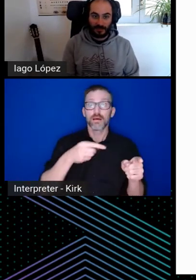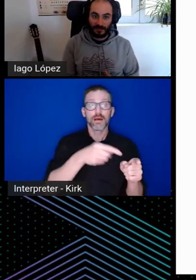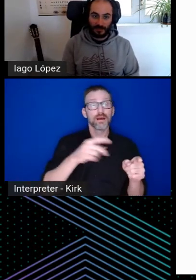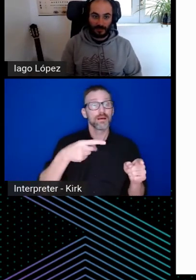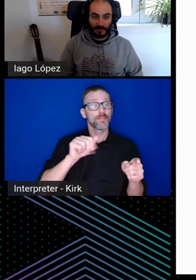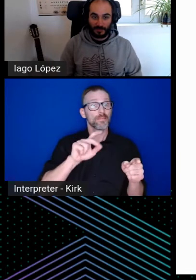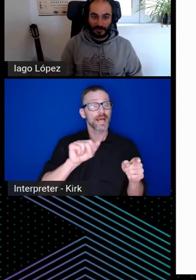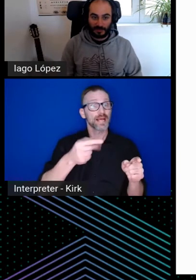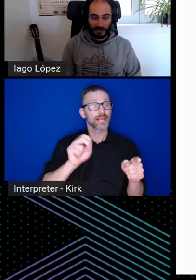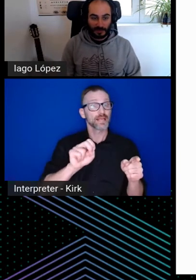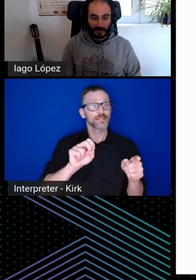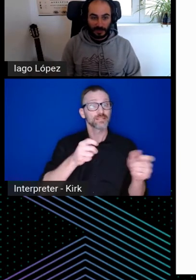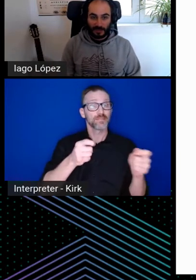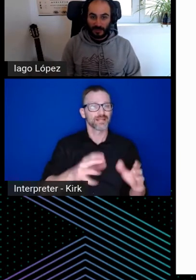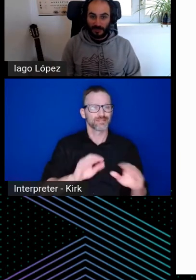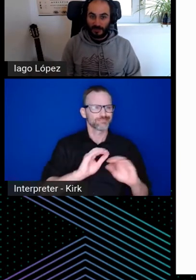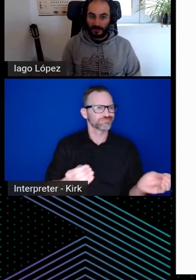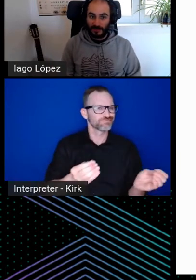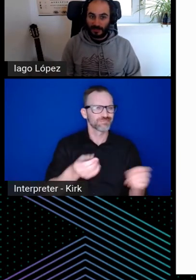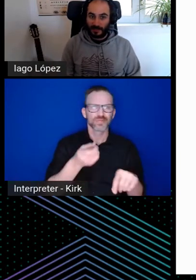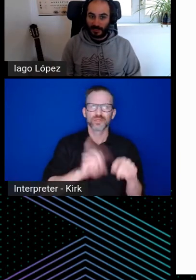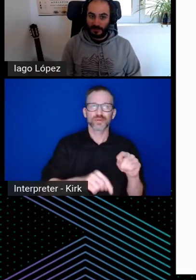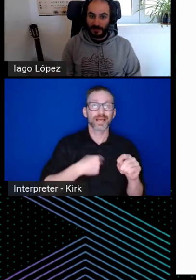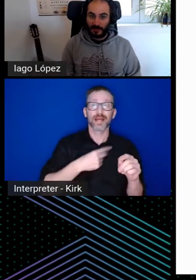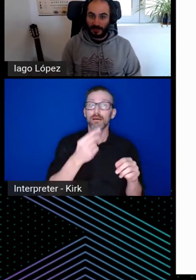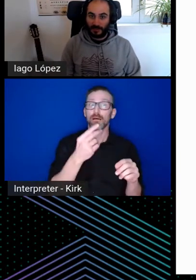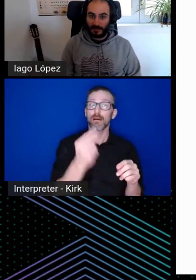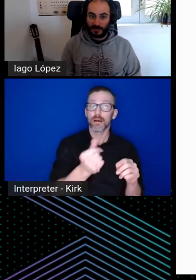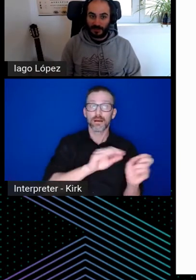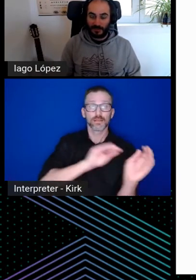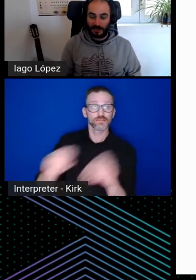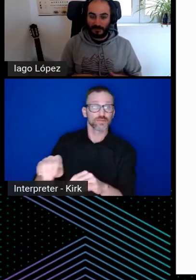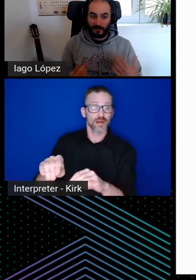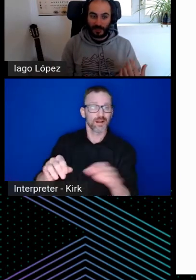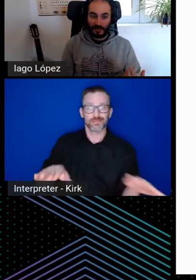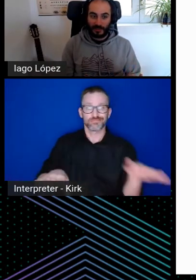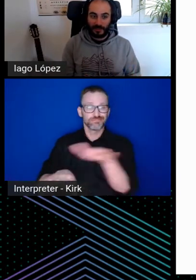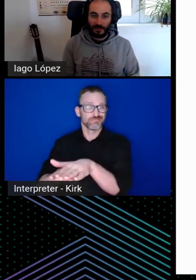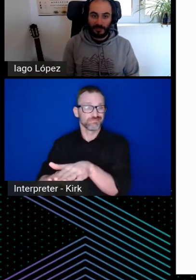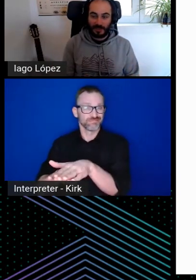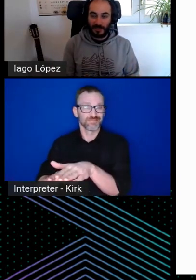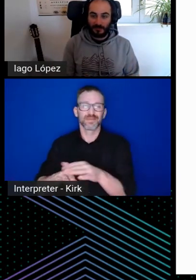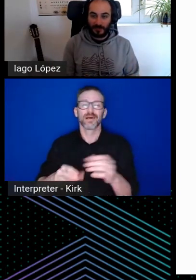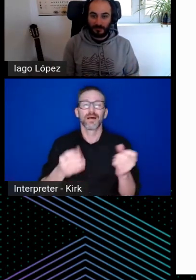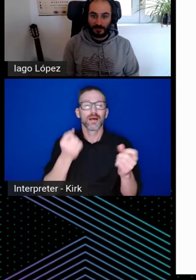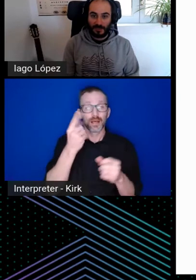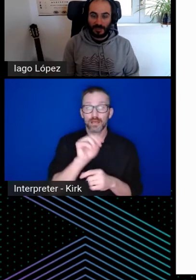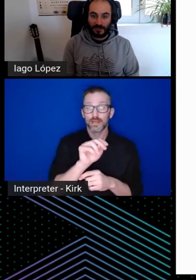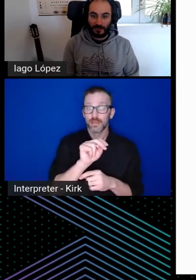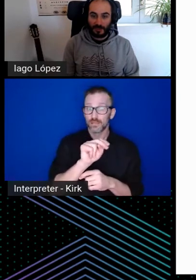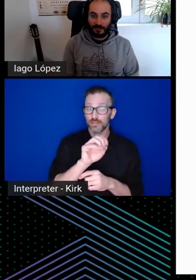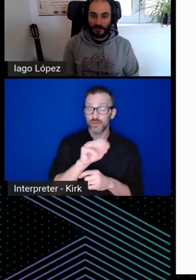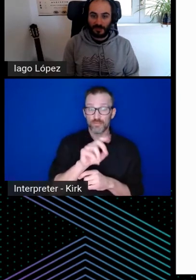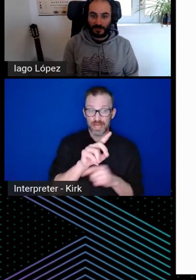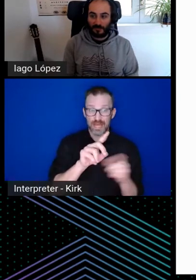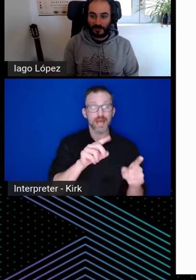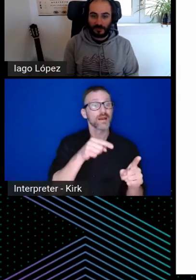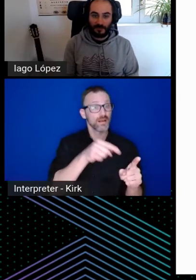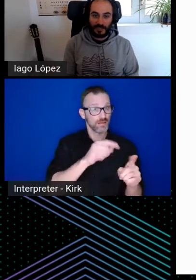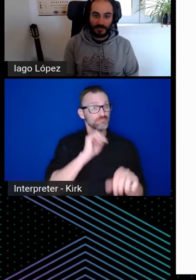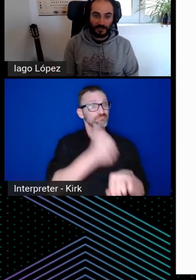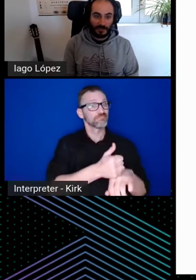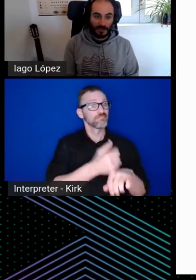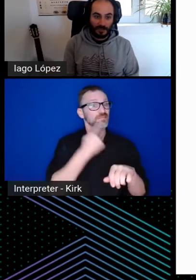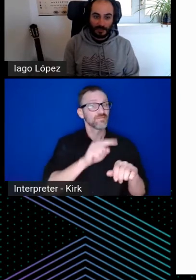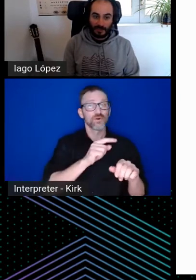apt install Nomad. And yeah, actually Nomad is not made for running in containers, which would be the natural way of running software